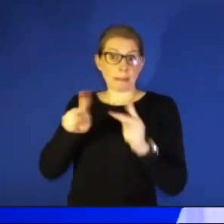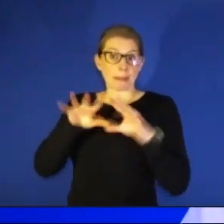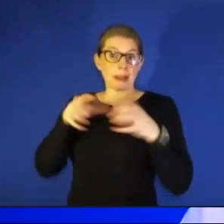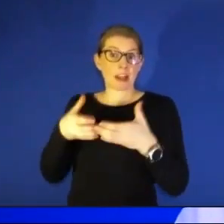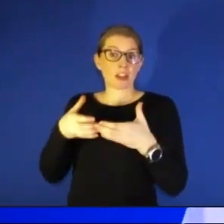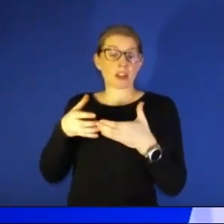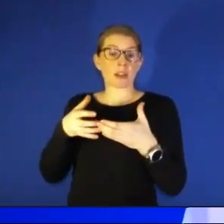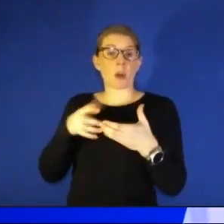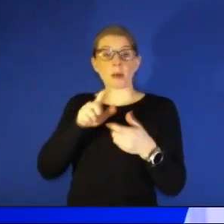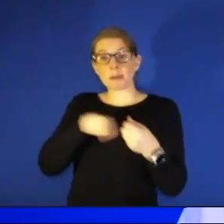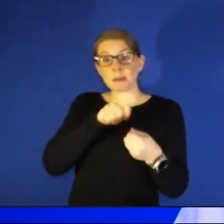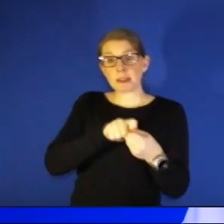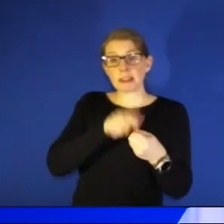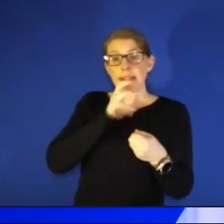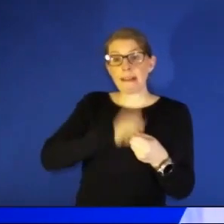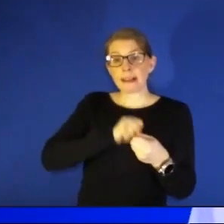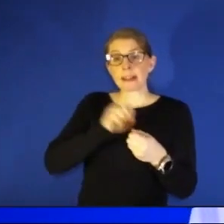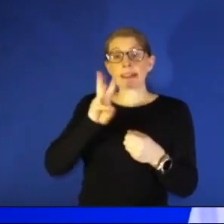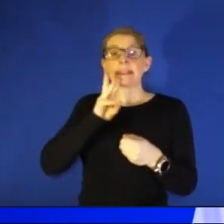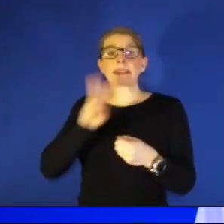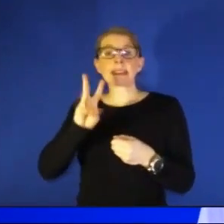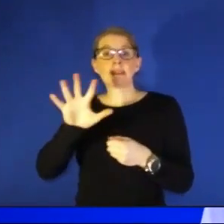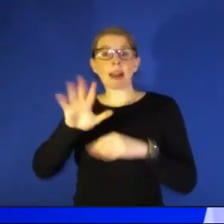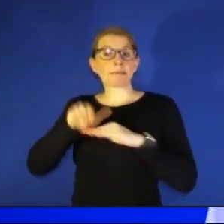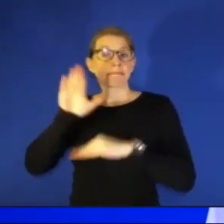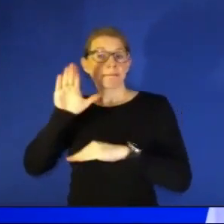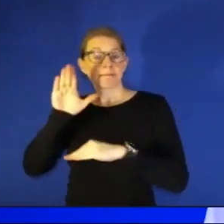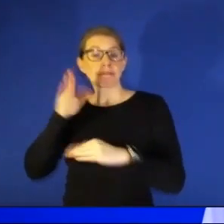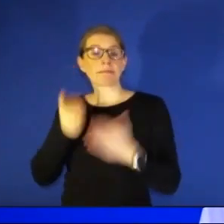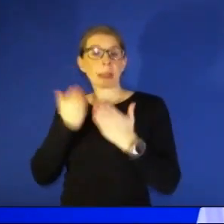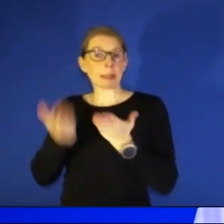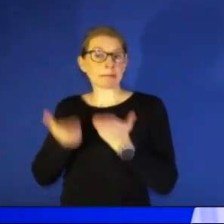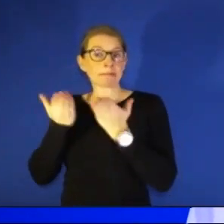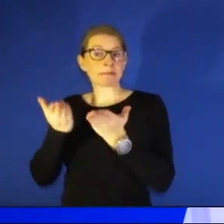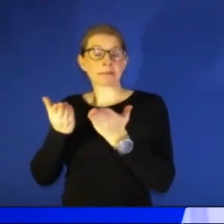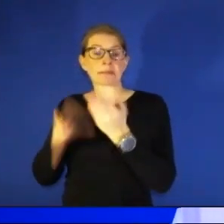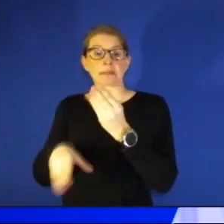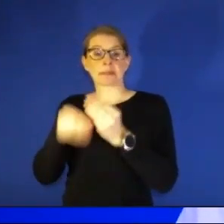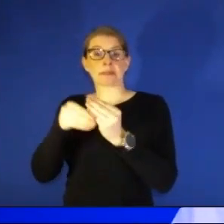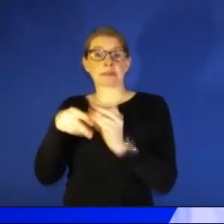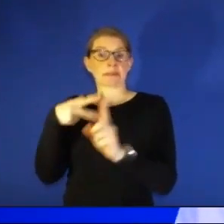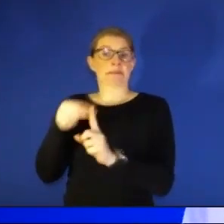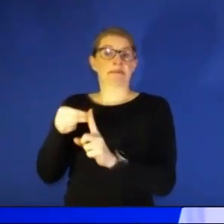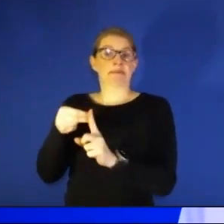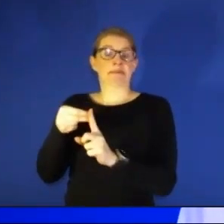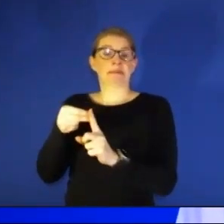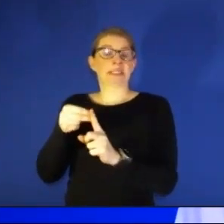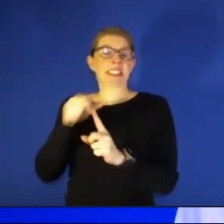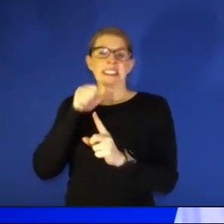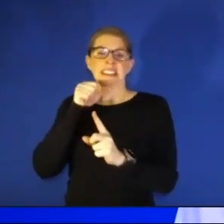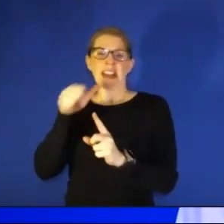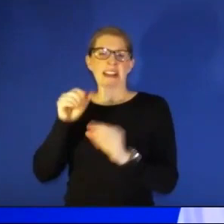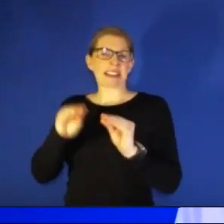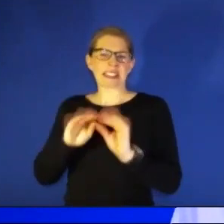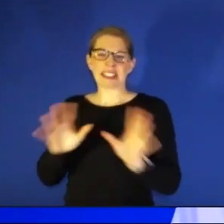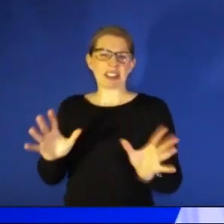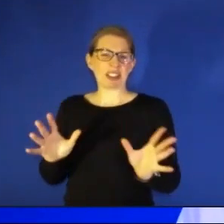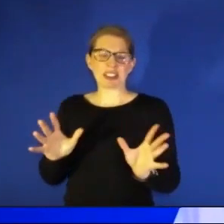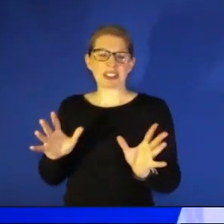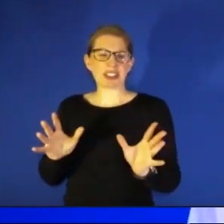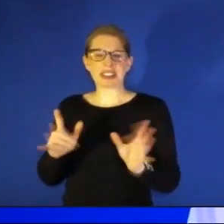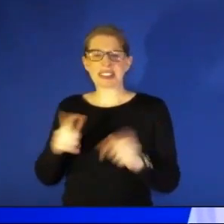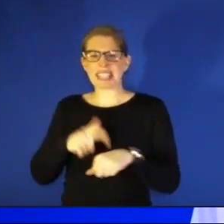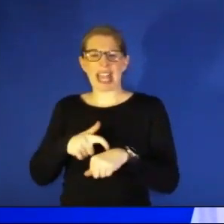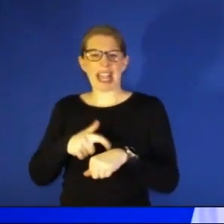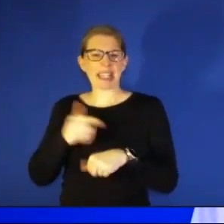age of 60 or 65 above, may be recommended to get additional booster doses. It's unclear after what amount of time. Also,